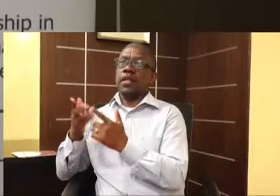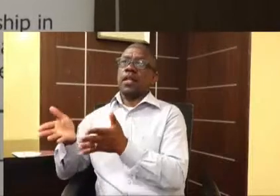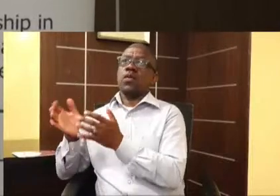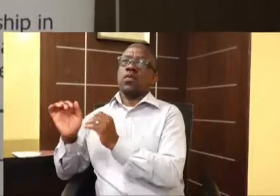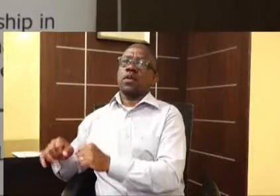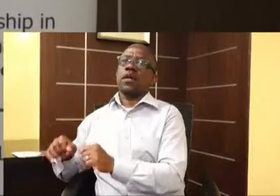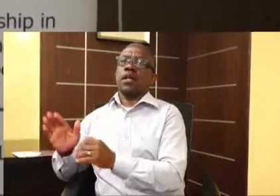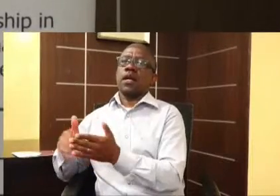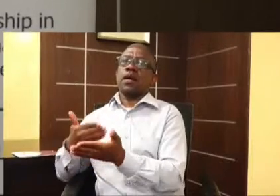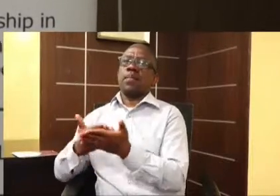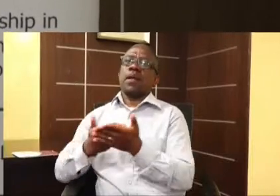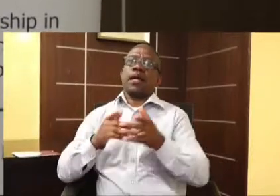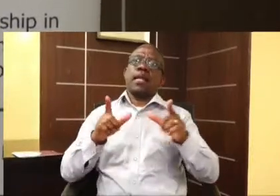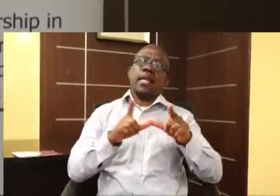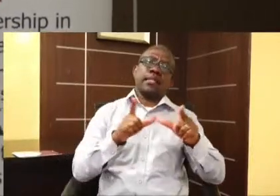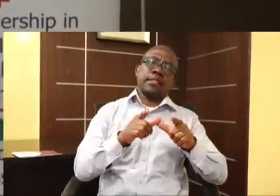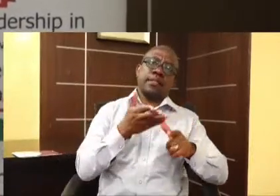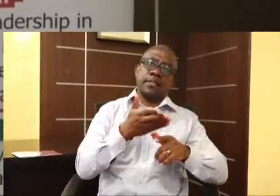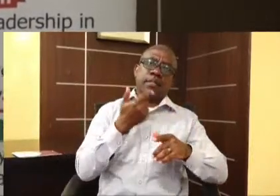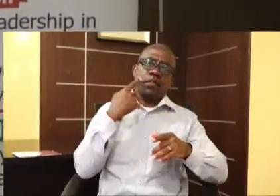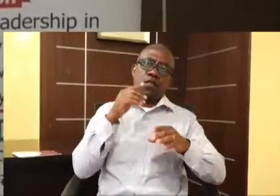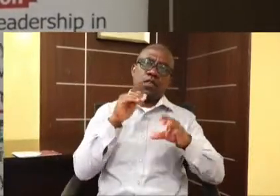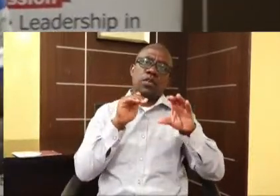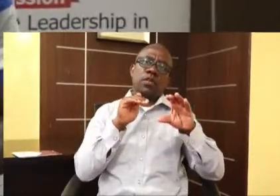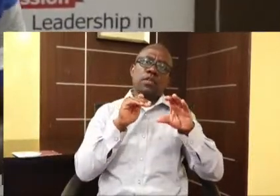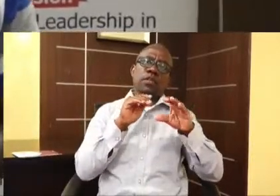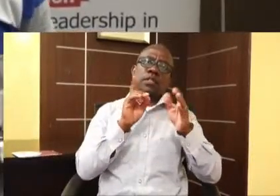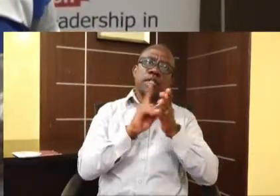proven. They apply for license to access data to scale it.